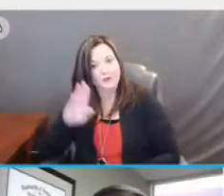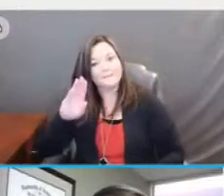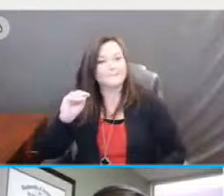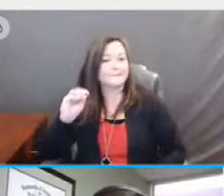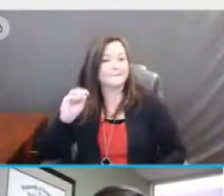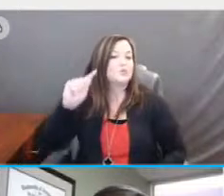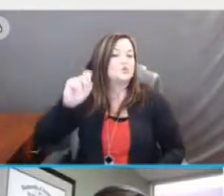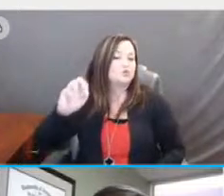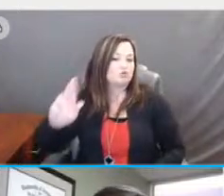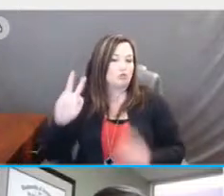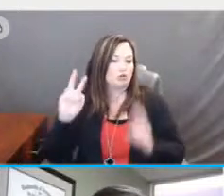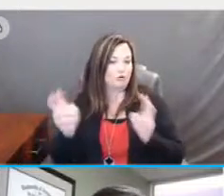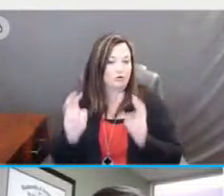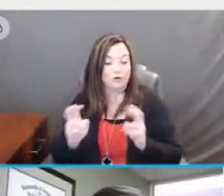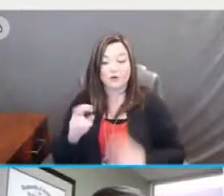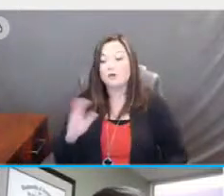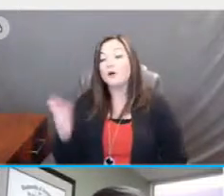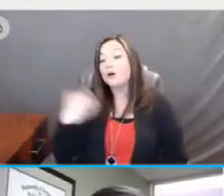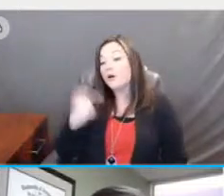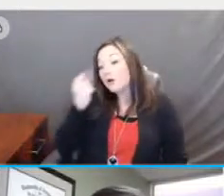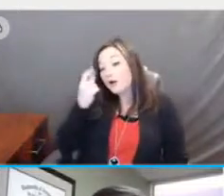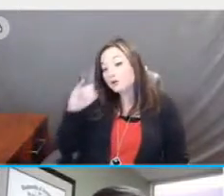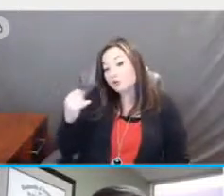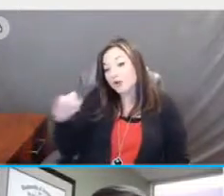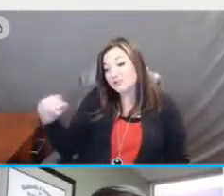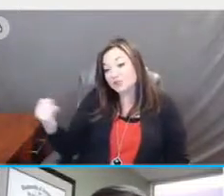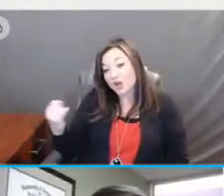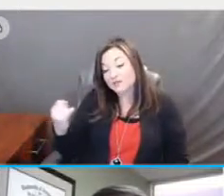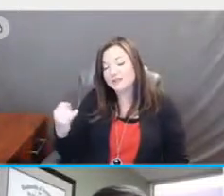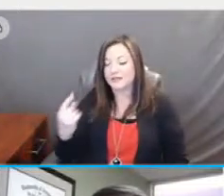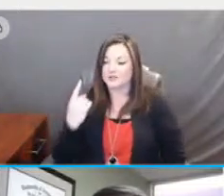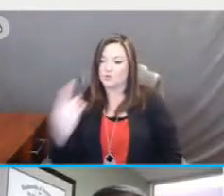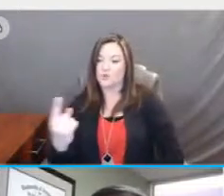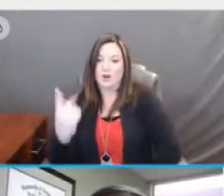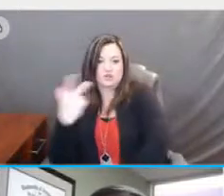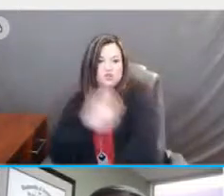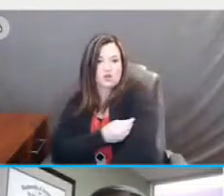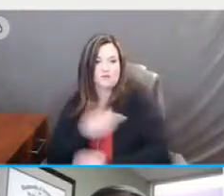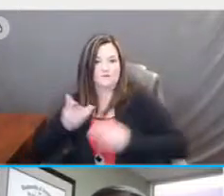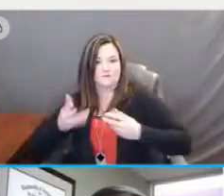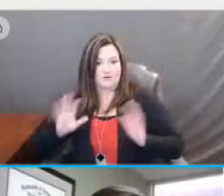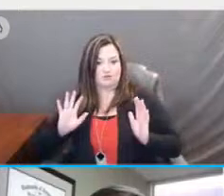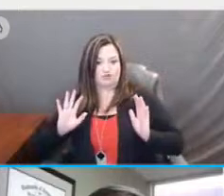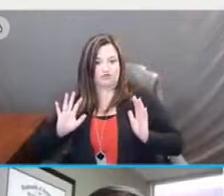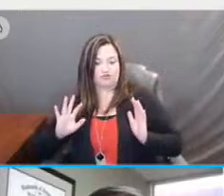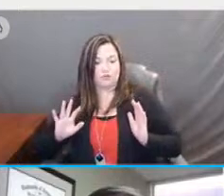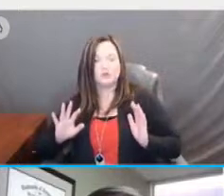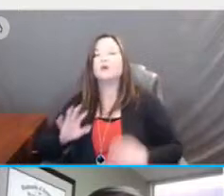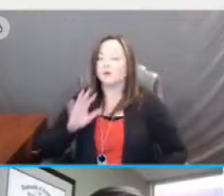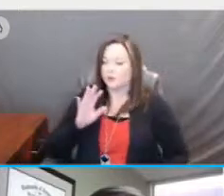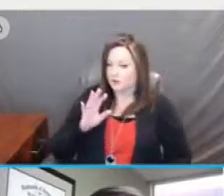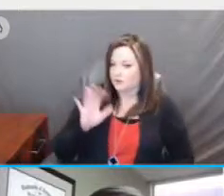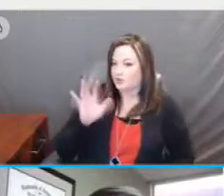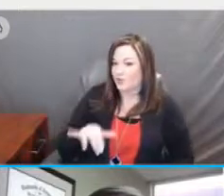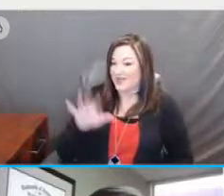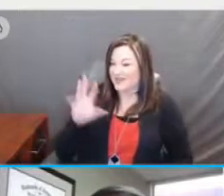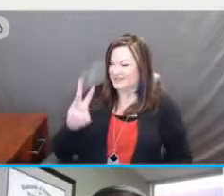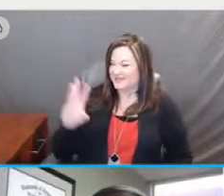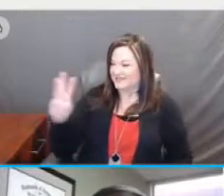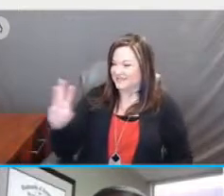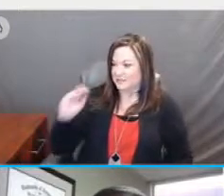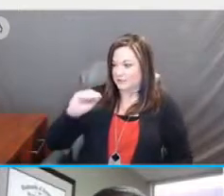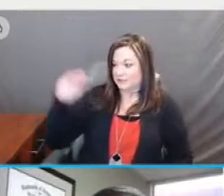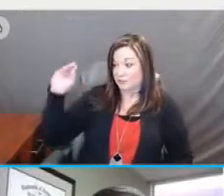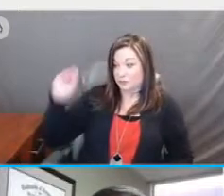booster. The Johnson & Johnson vaccine is a single-dose vaccine. And so that